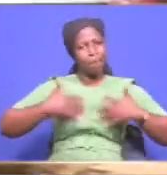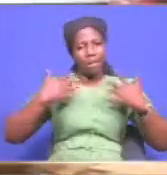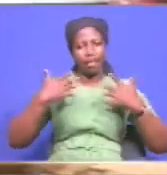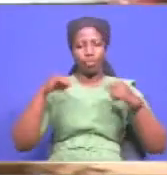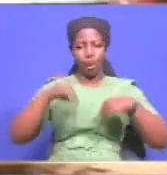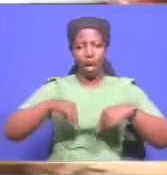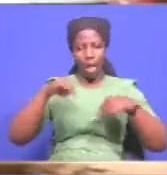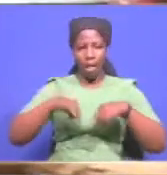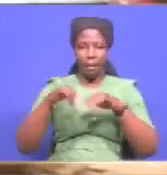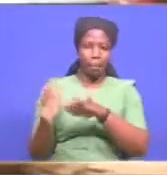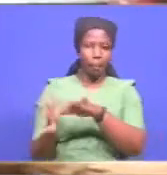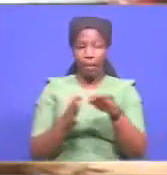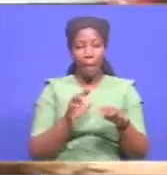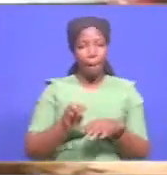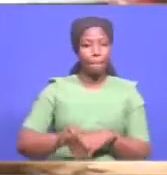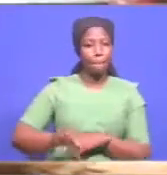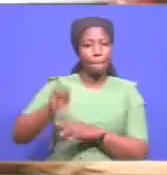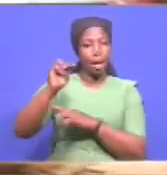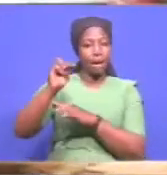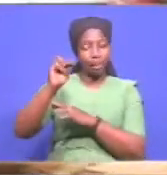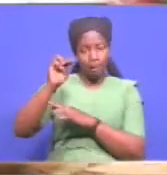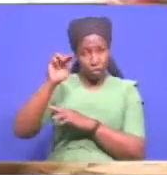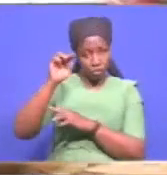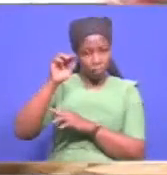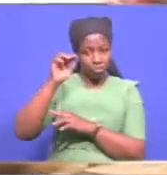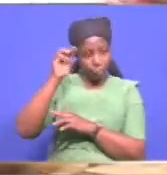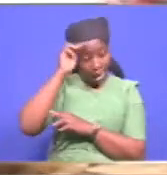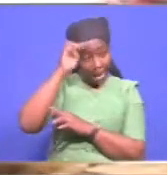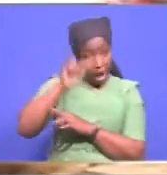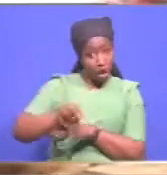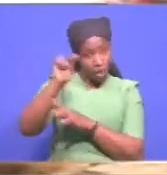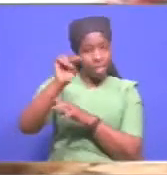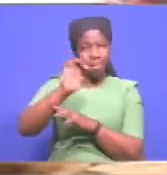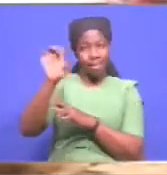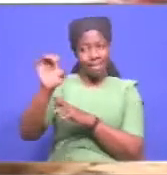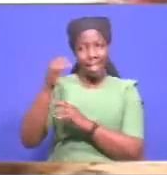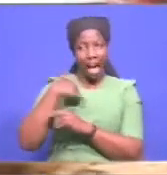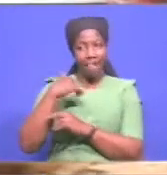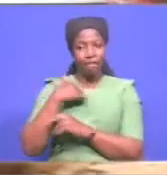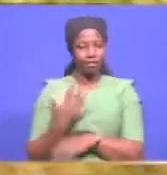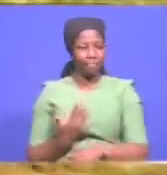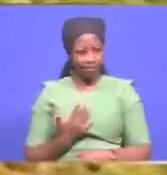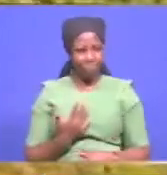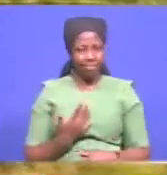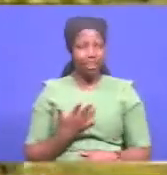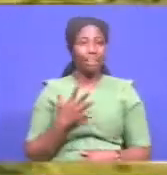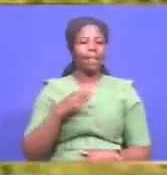For long, Mandera Northeast has been ravaged by pangs of drought, prompting